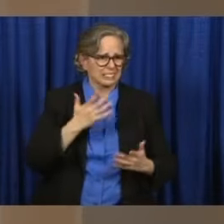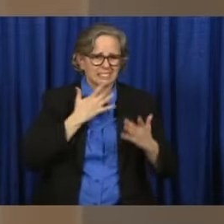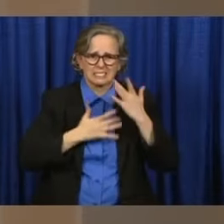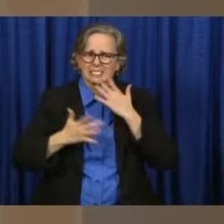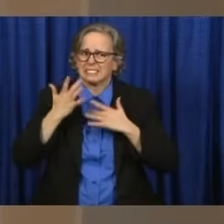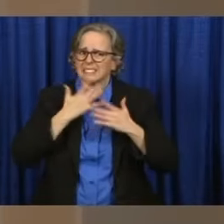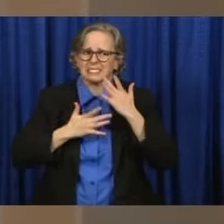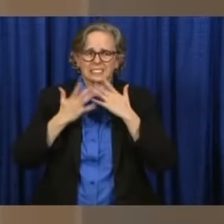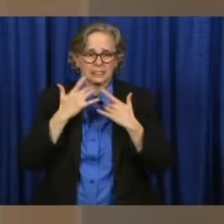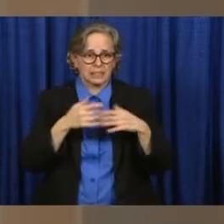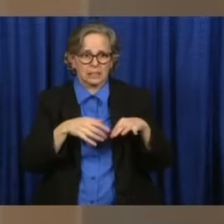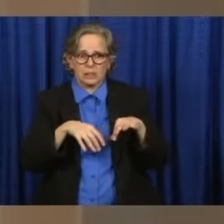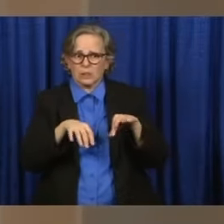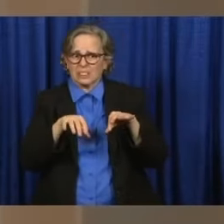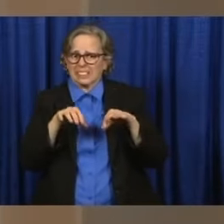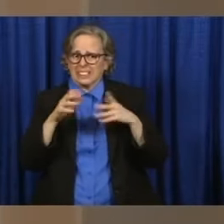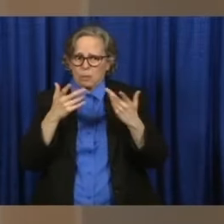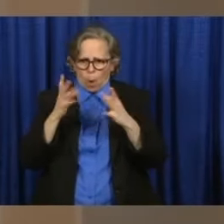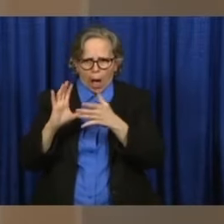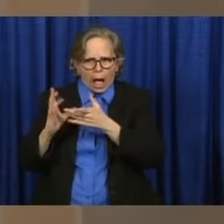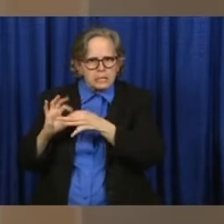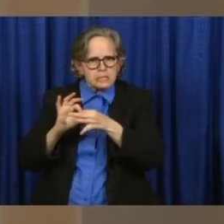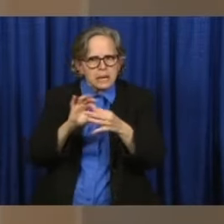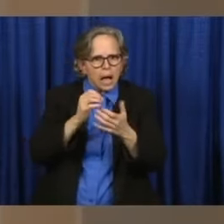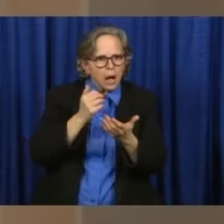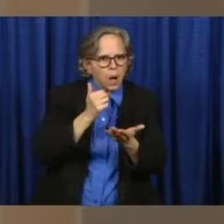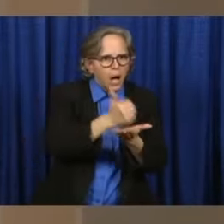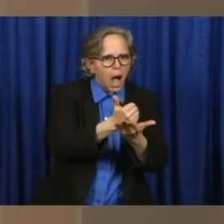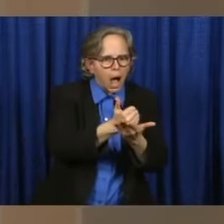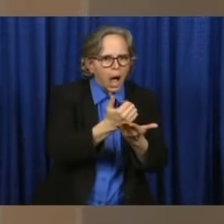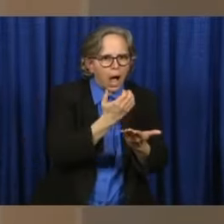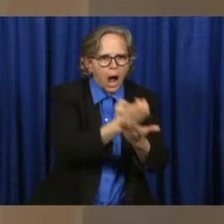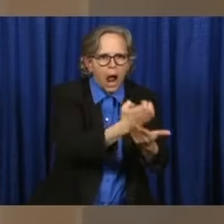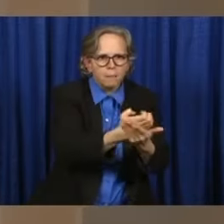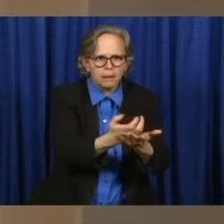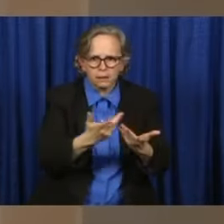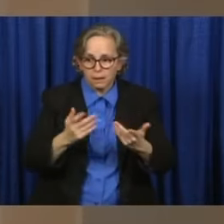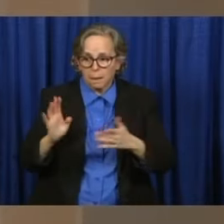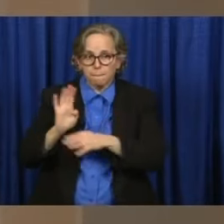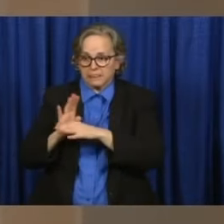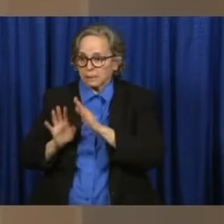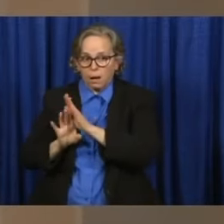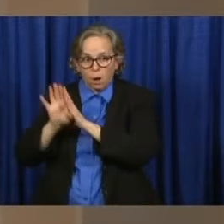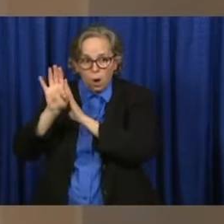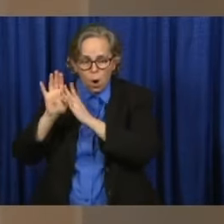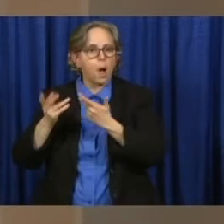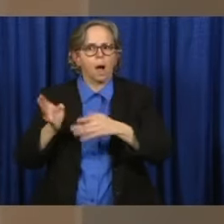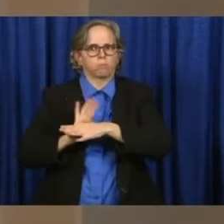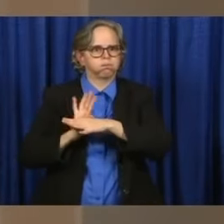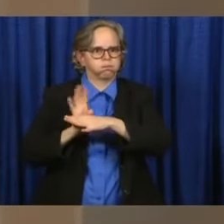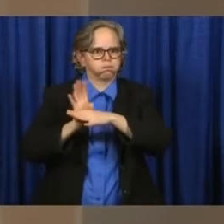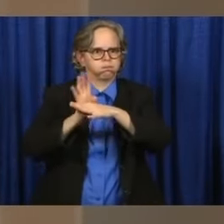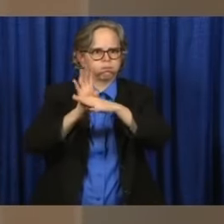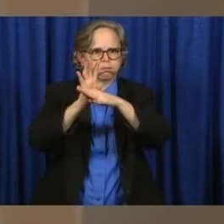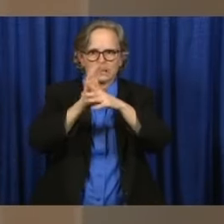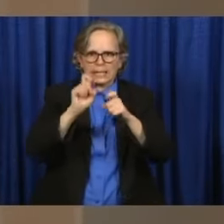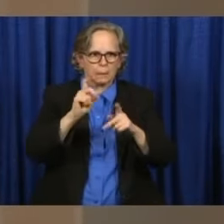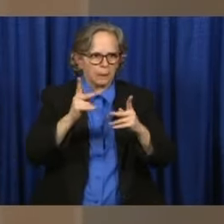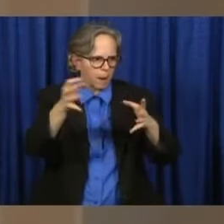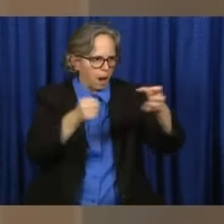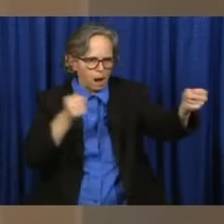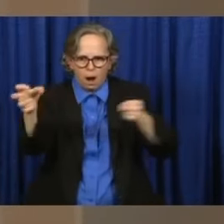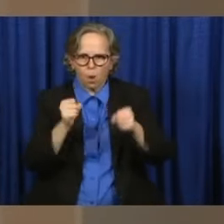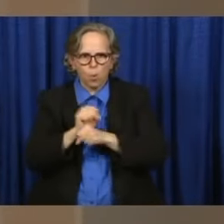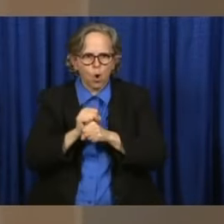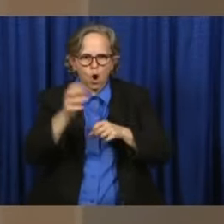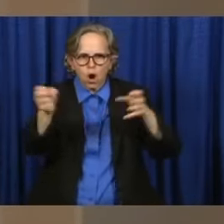economy where businesses have been overwhelmed by the nature of how things have shifted in the demand that's out there